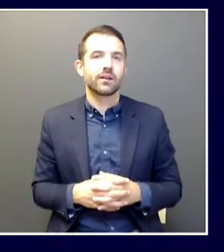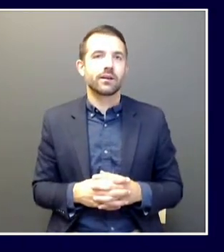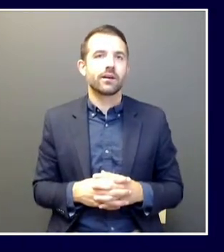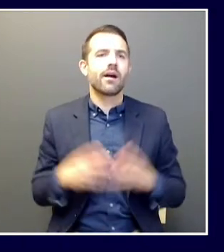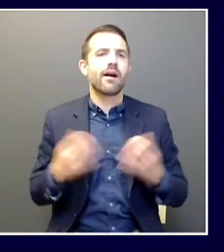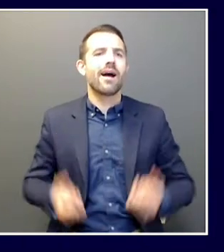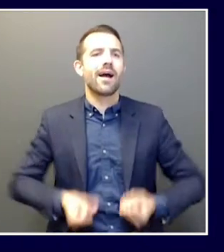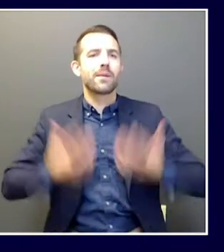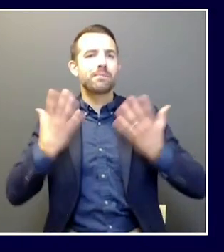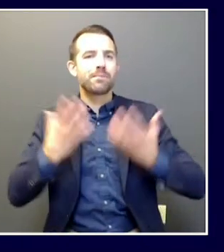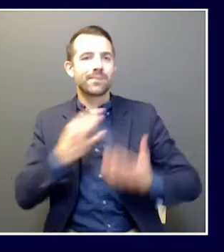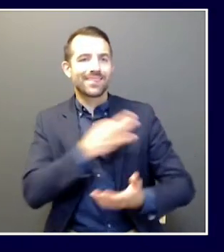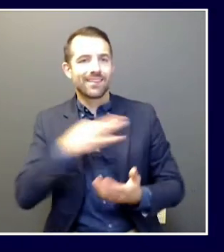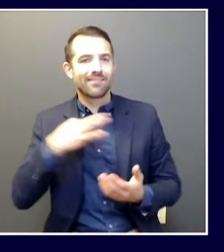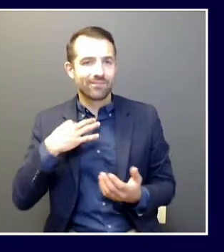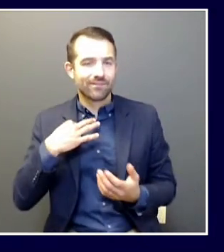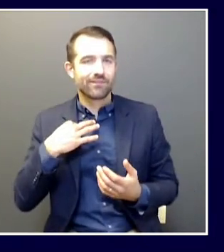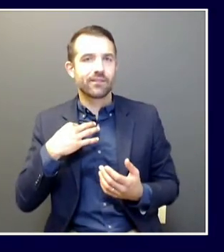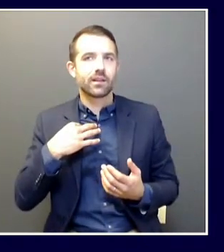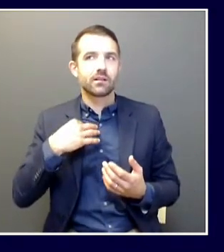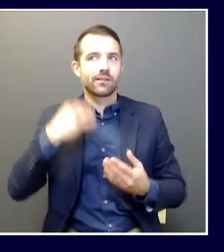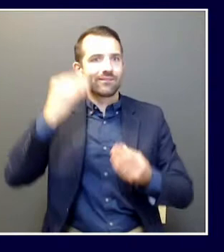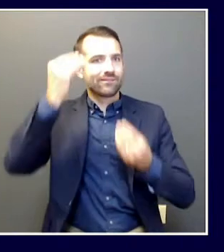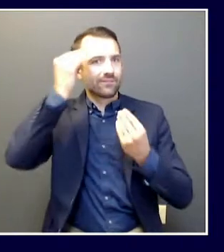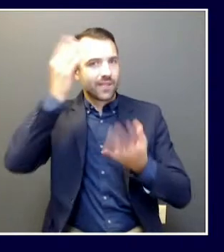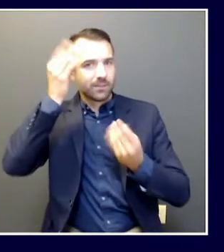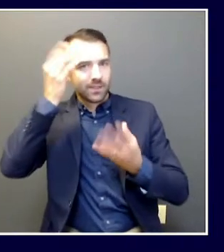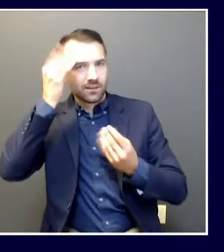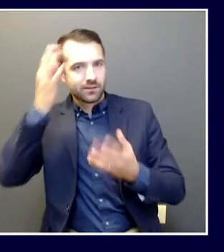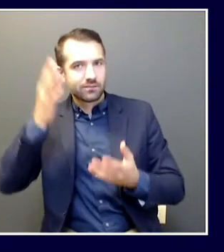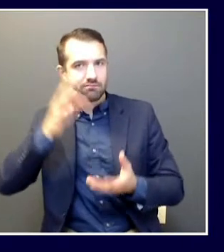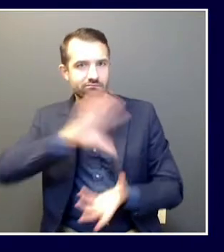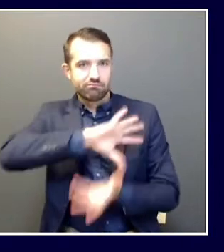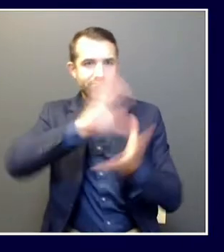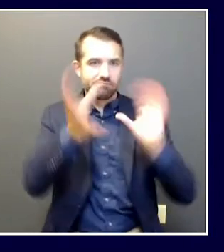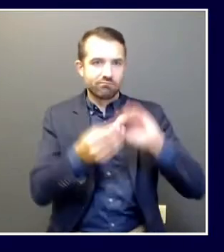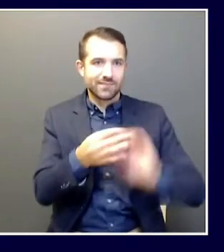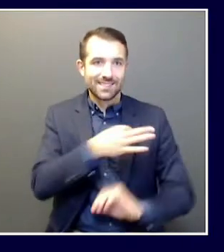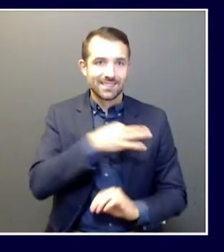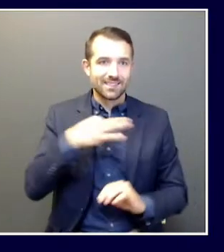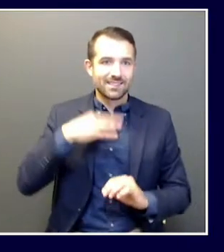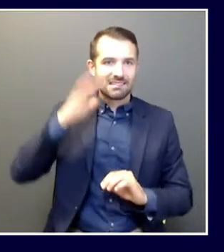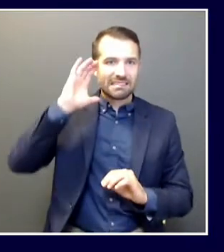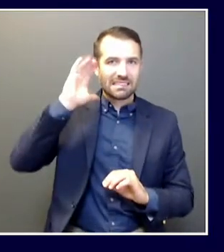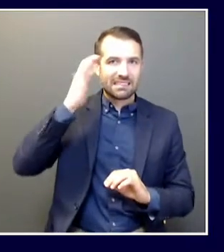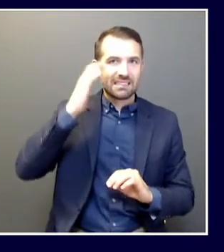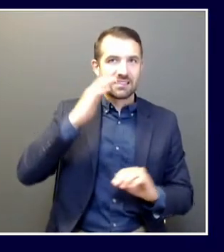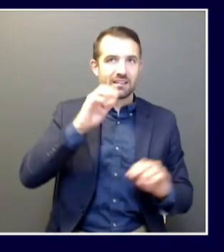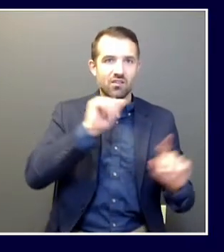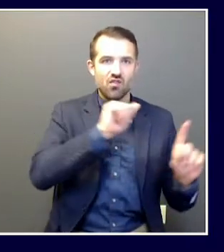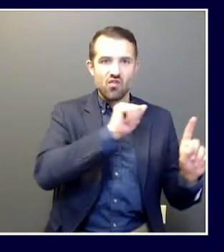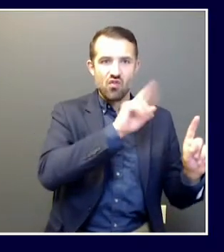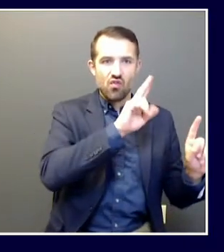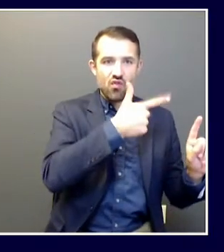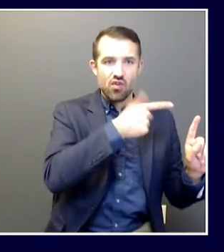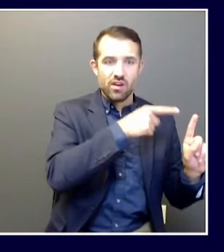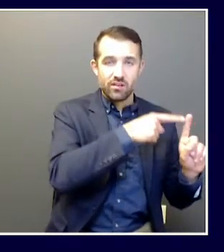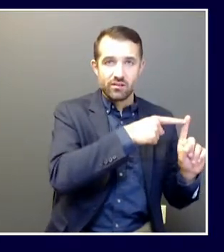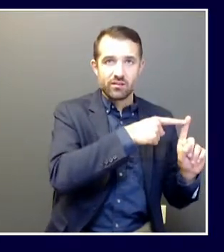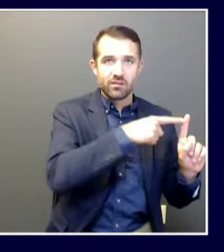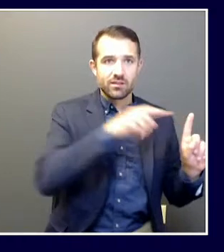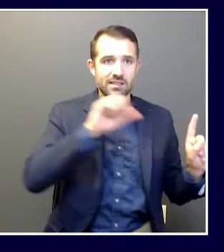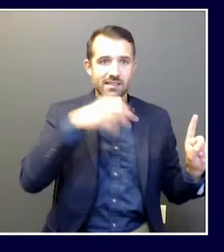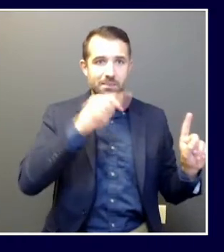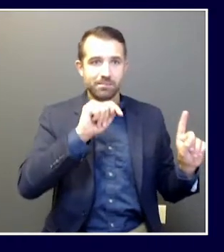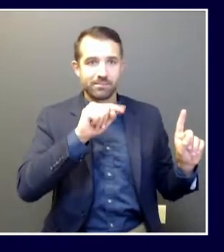reported by these facilities overall. And it looks like there may have been some changes from August to September. And so I'm trying to get some